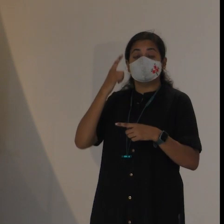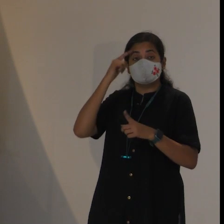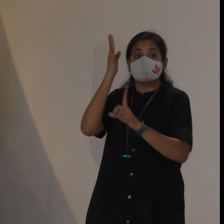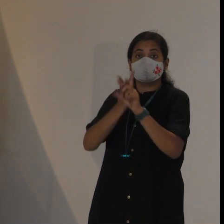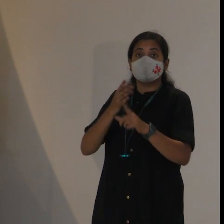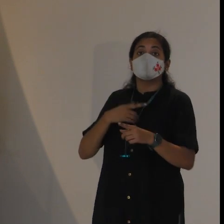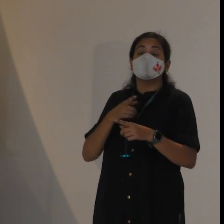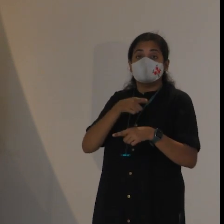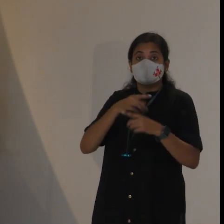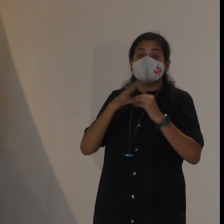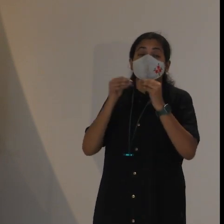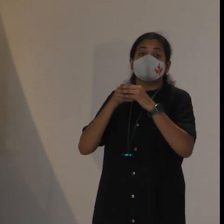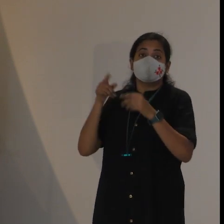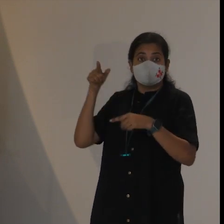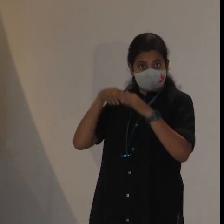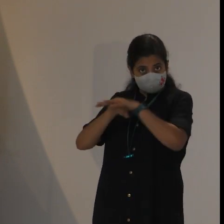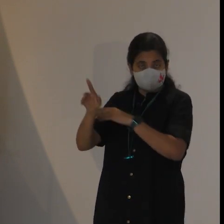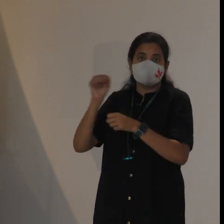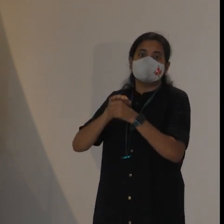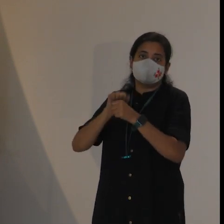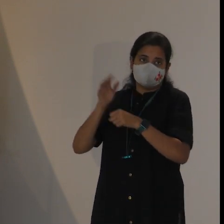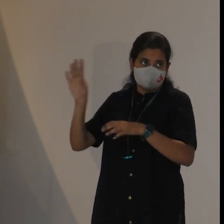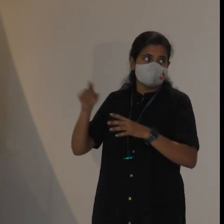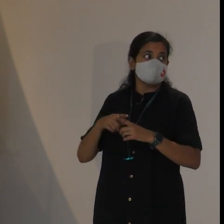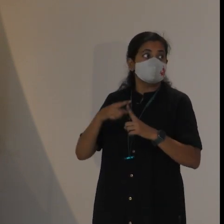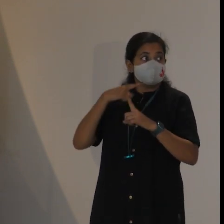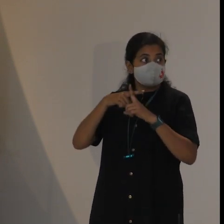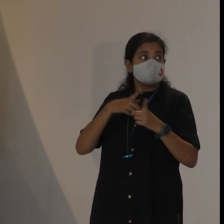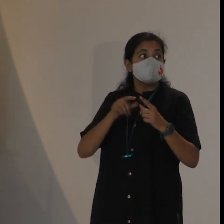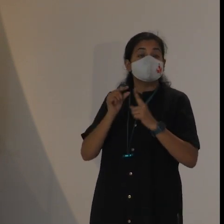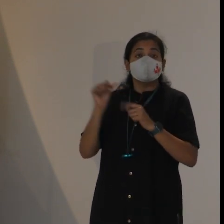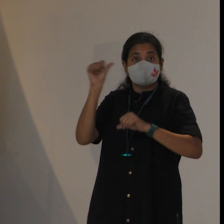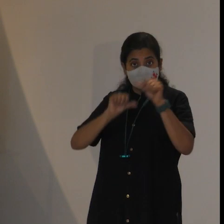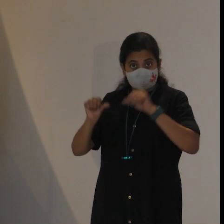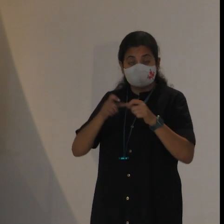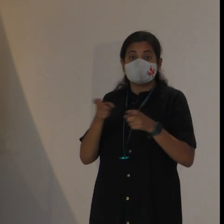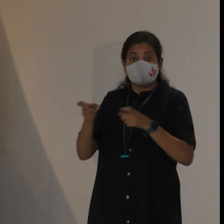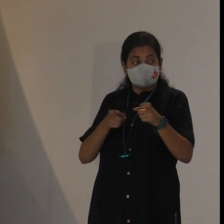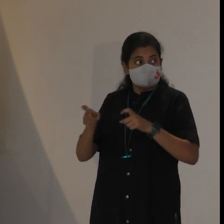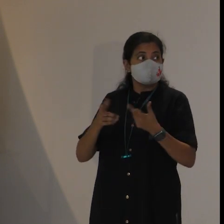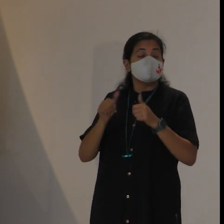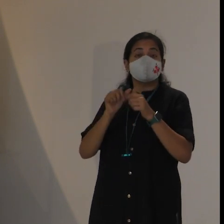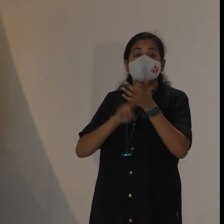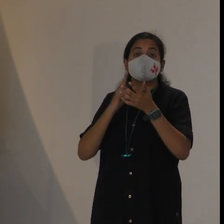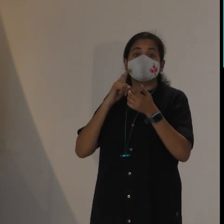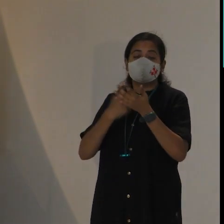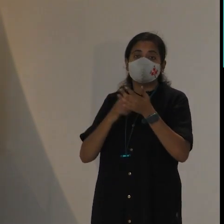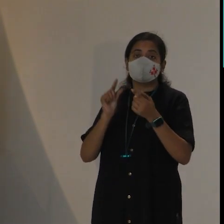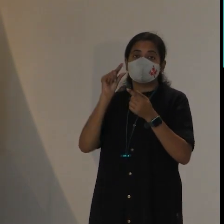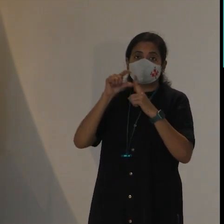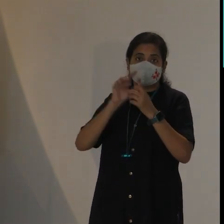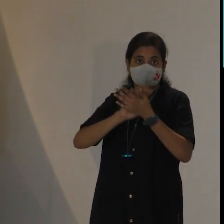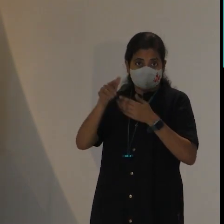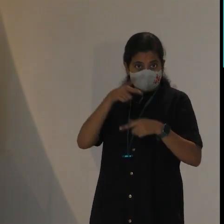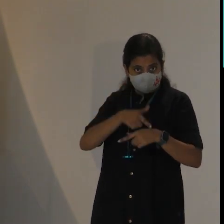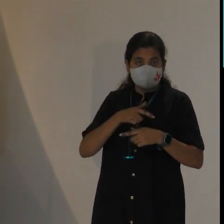in Bangalore. He is collaborating with project coordinator Anirudh Kanisetti, working with the Museum